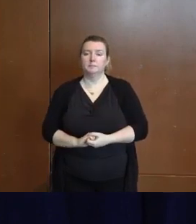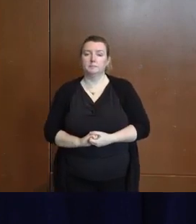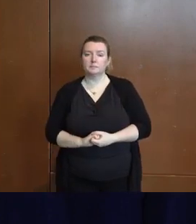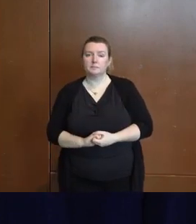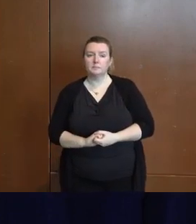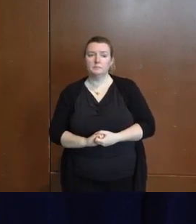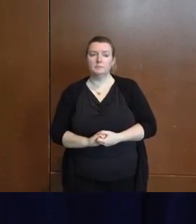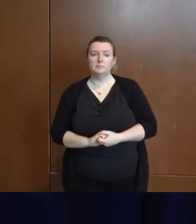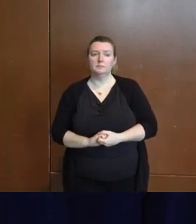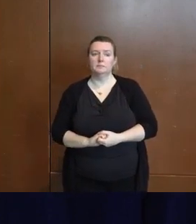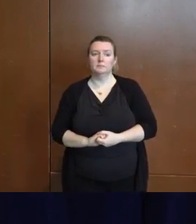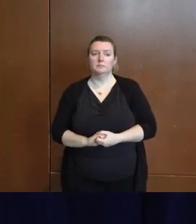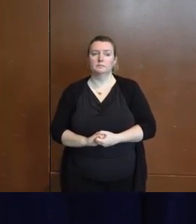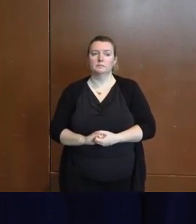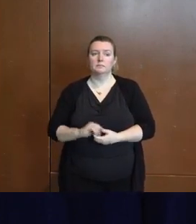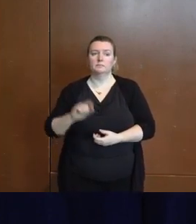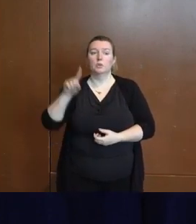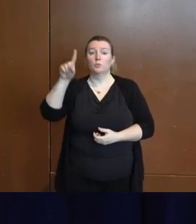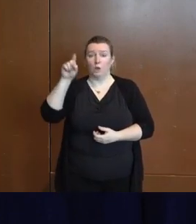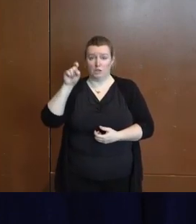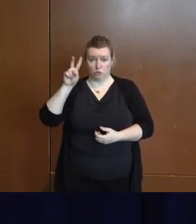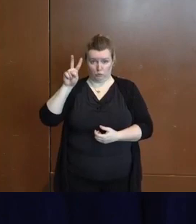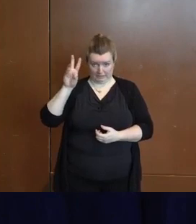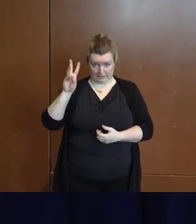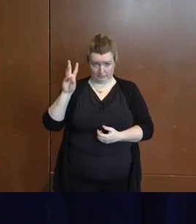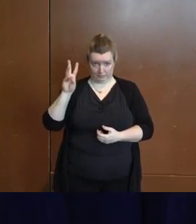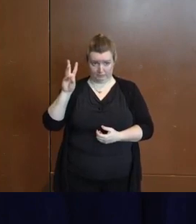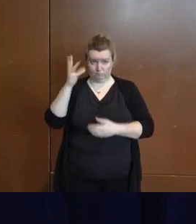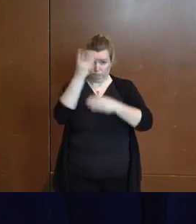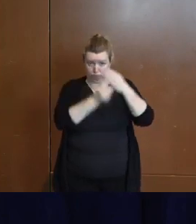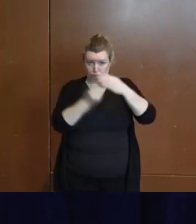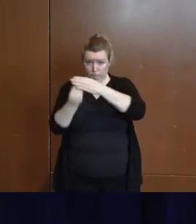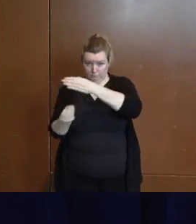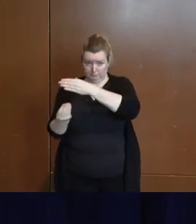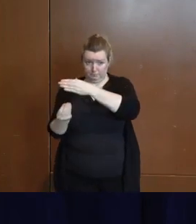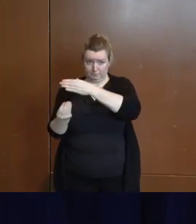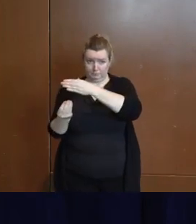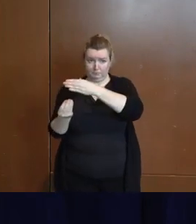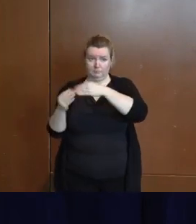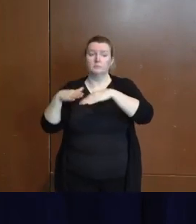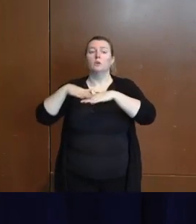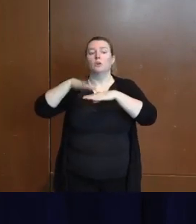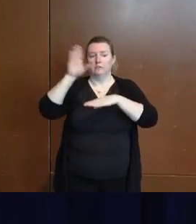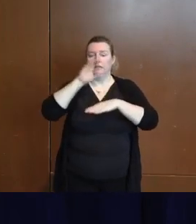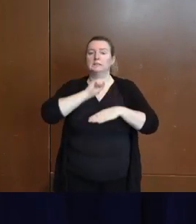126, or 47%, are over the age of 80.